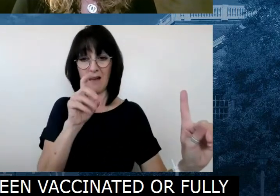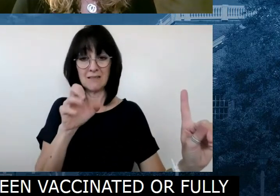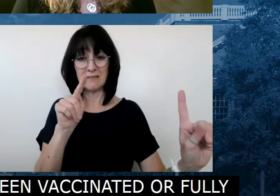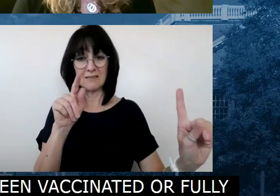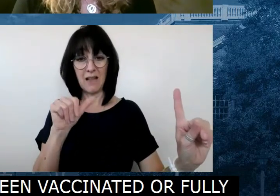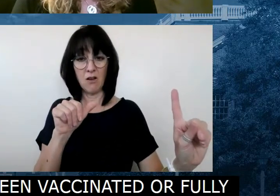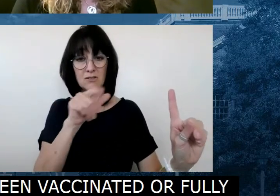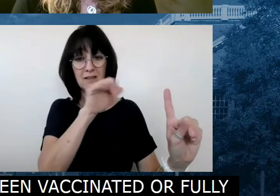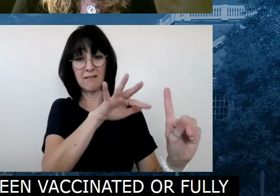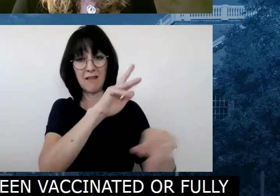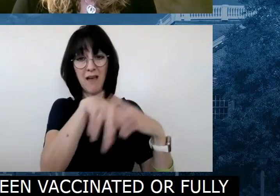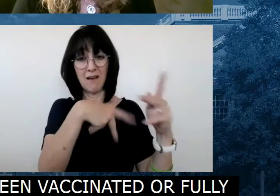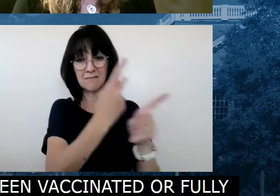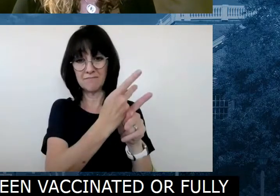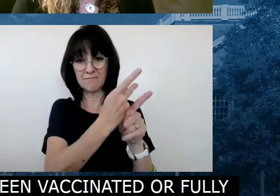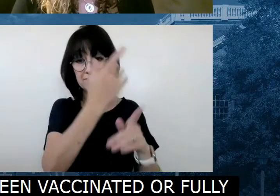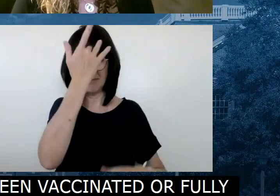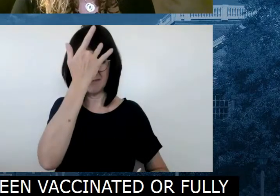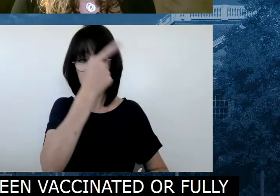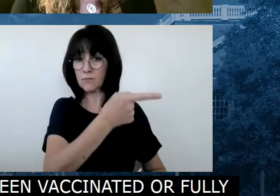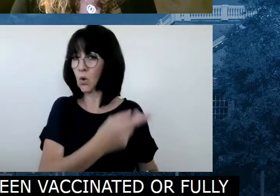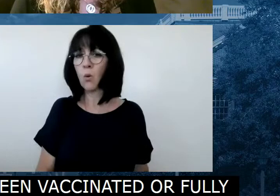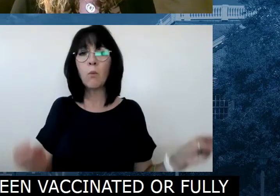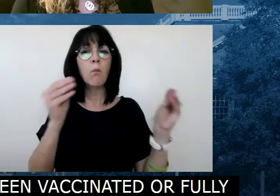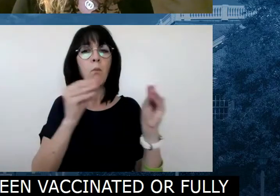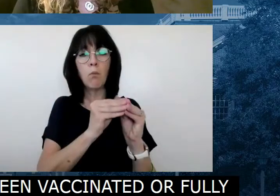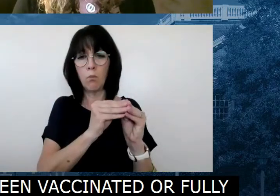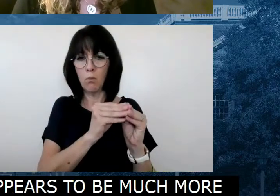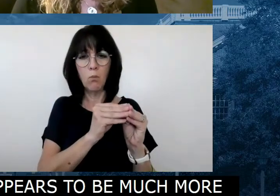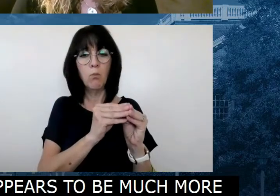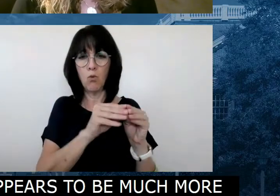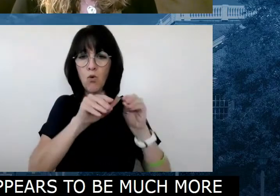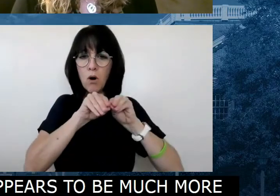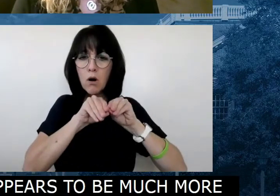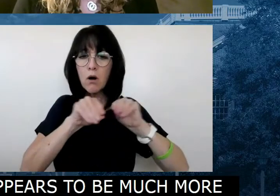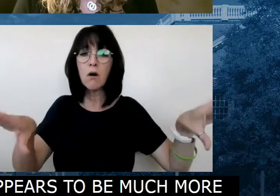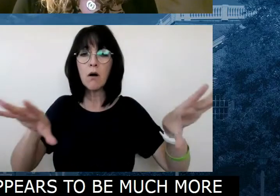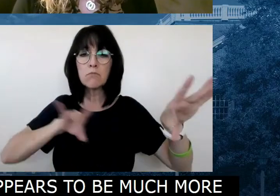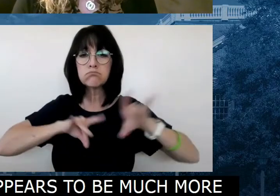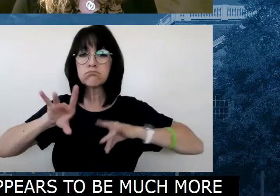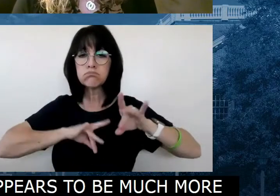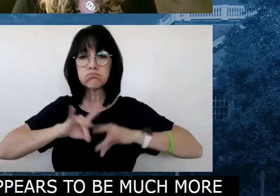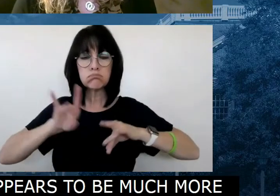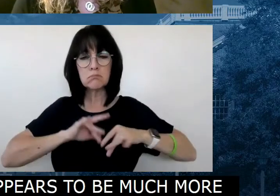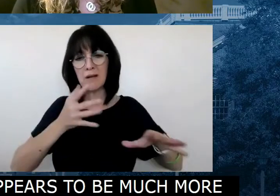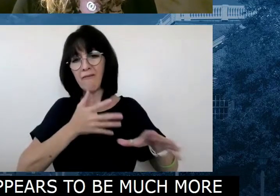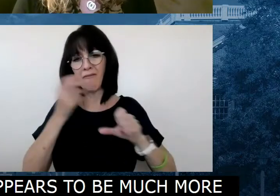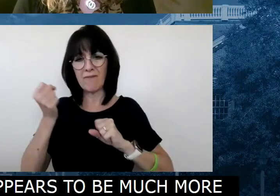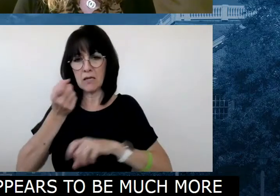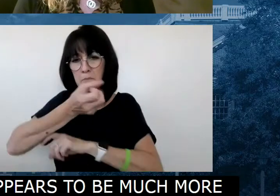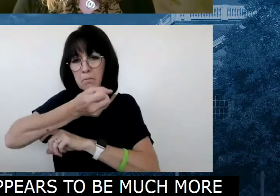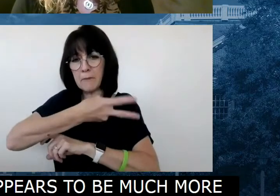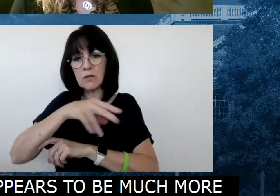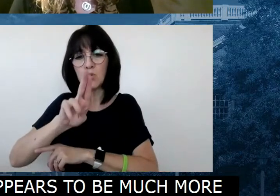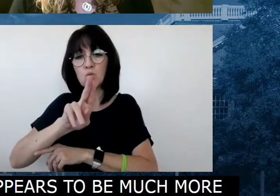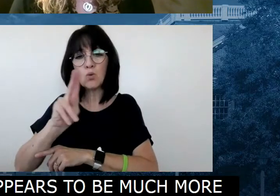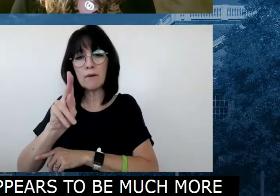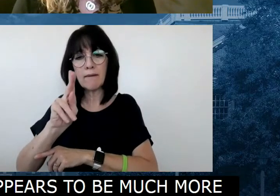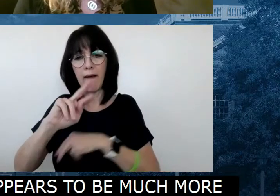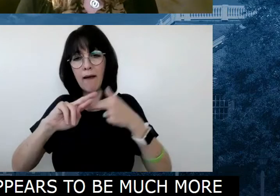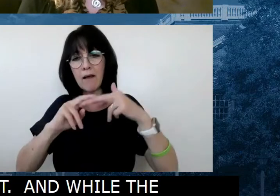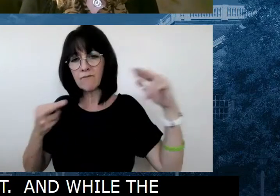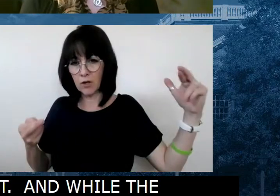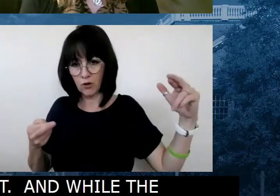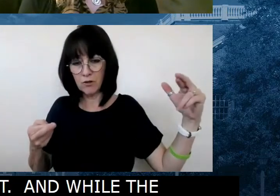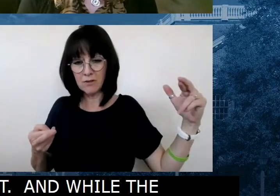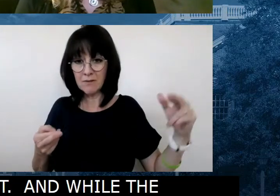to be much more contagious even than the UK variant. And while the vaccines that are out there